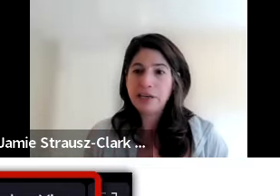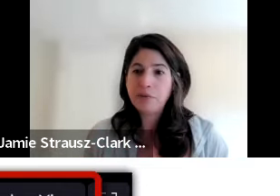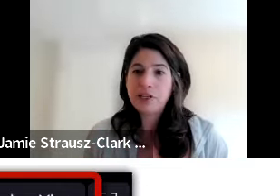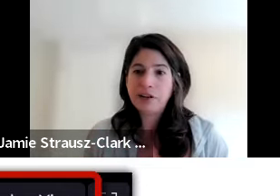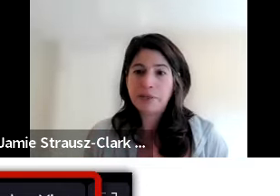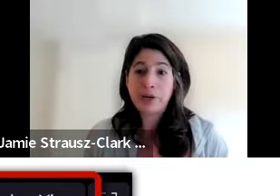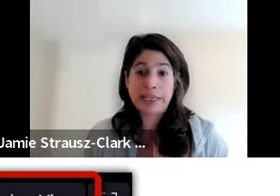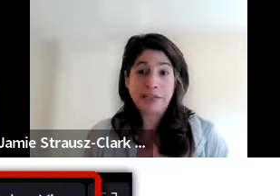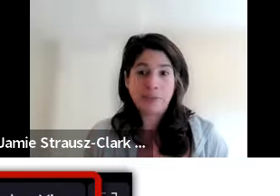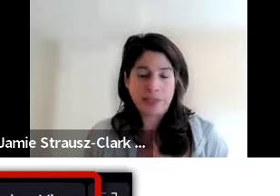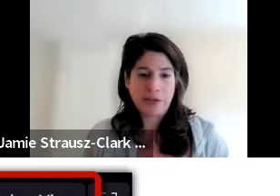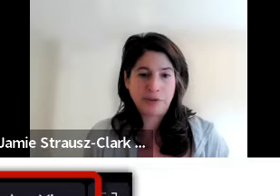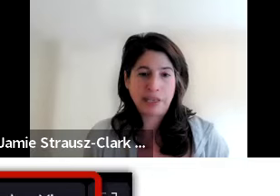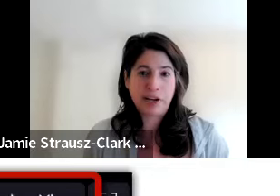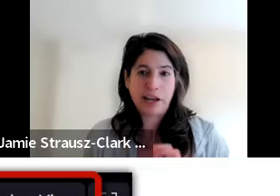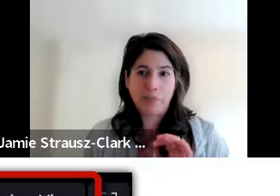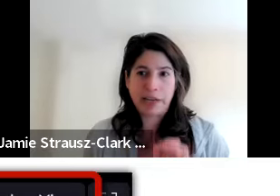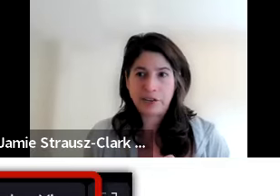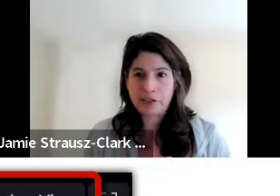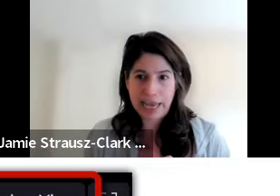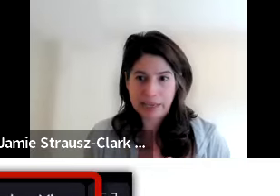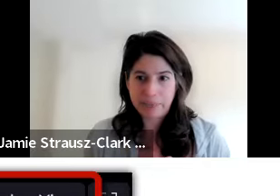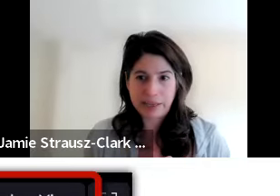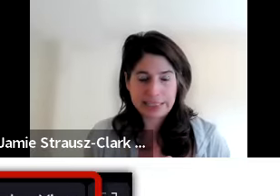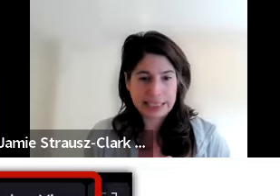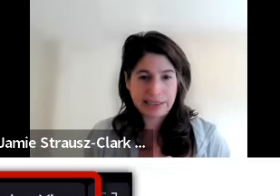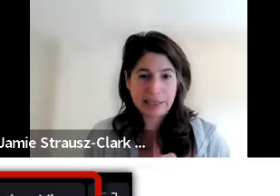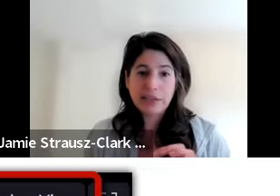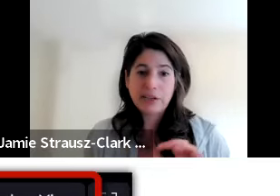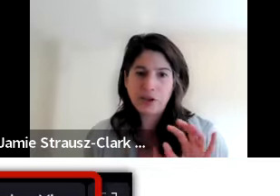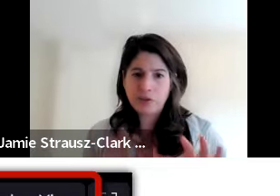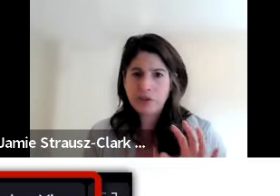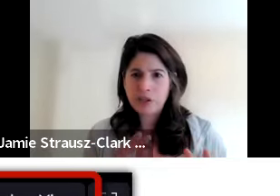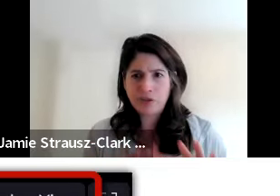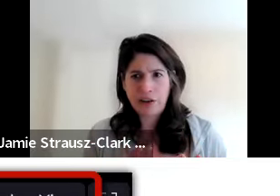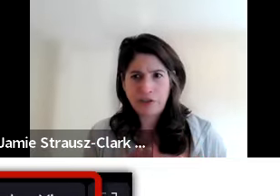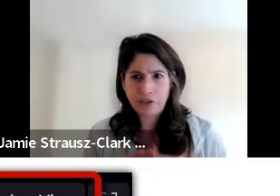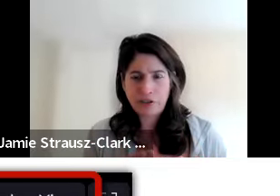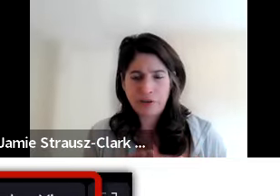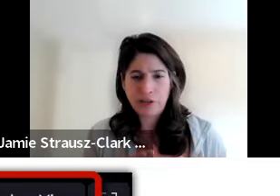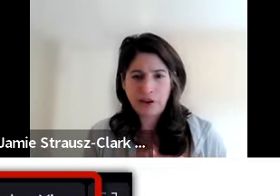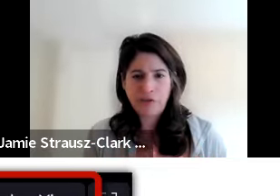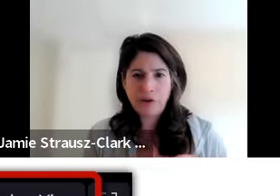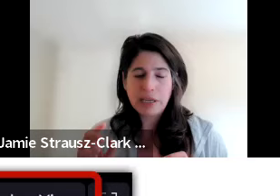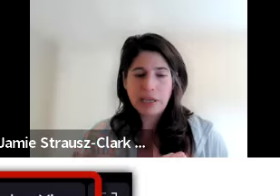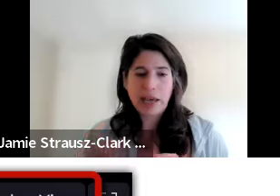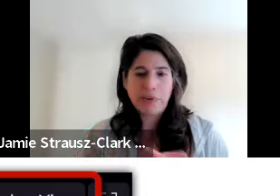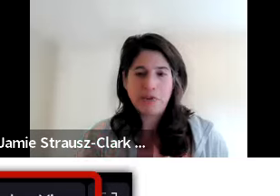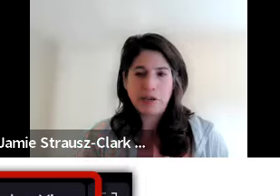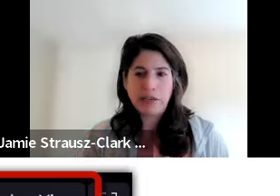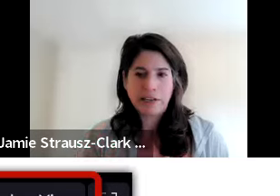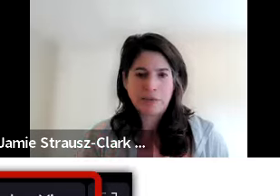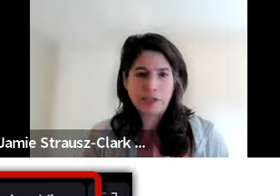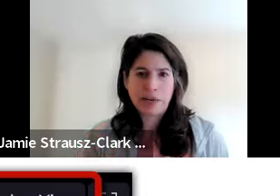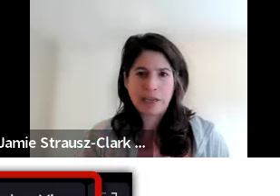can reach out to Brittany Thompson, who's here to help manage our tech behind the scenes. So those are the two chat functions you can go for. If